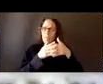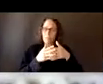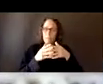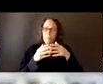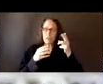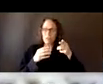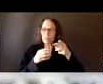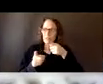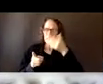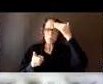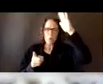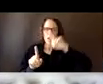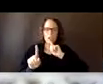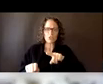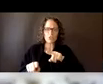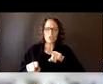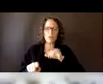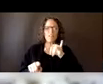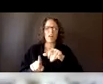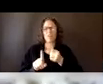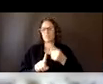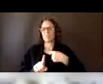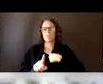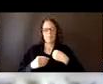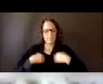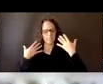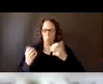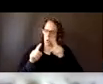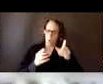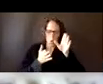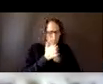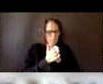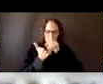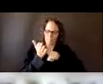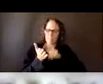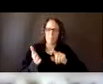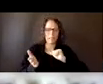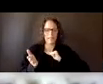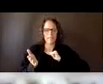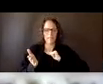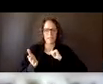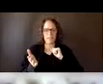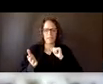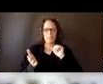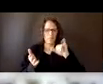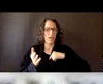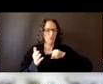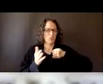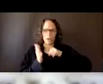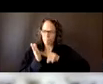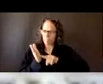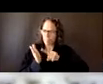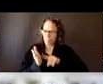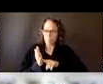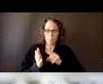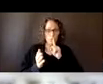he also motivated me to go find the answer. And so I began searching. I really couldn't find a lot